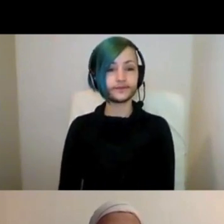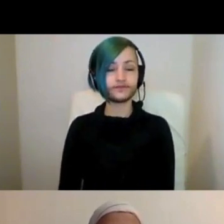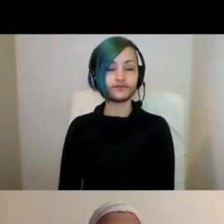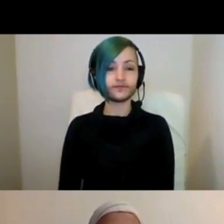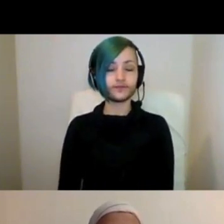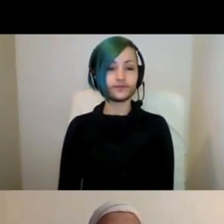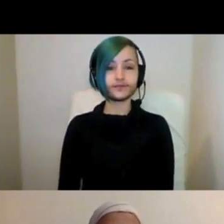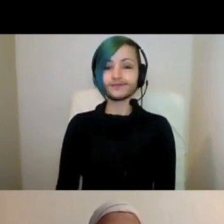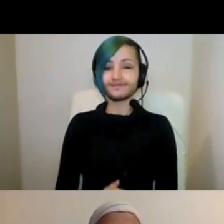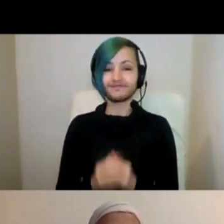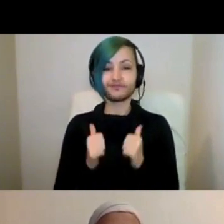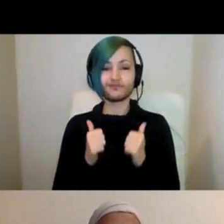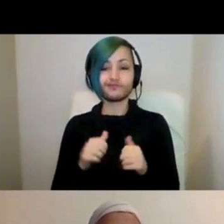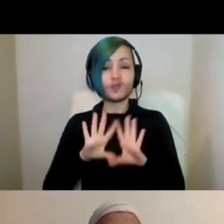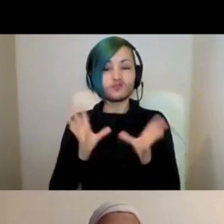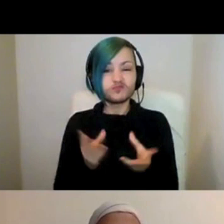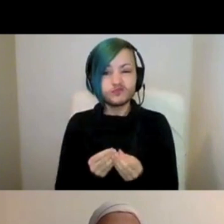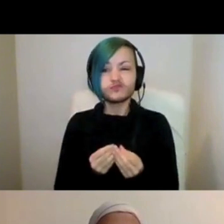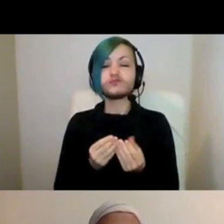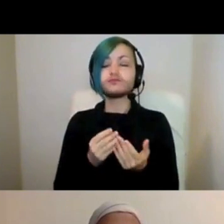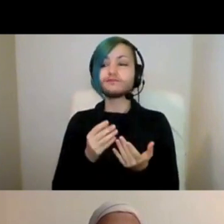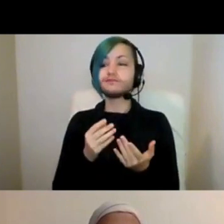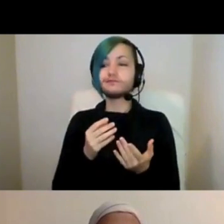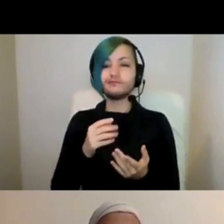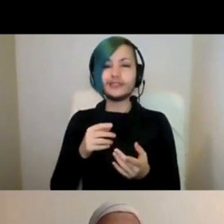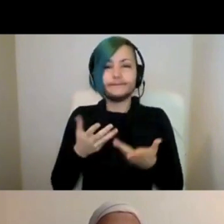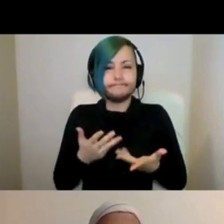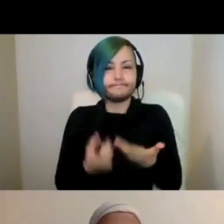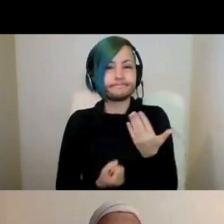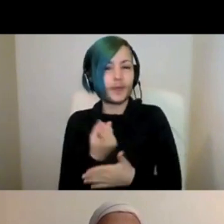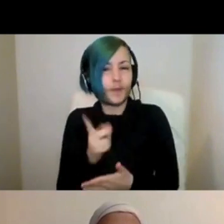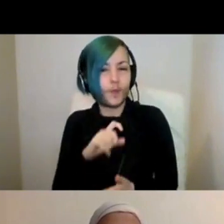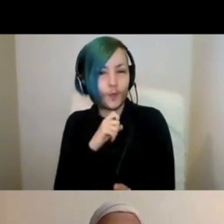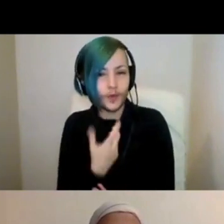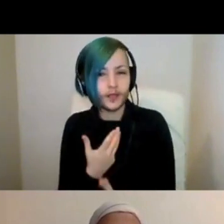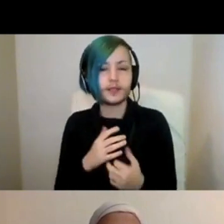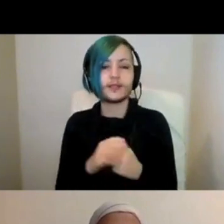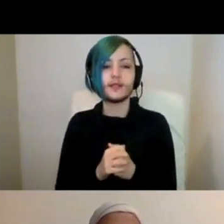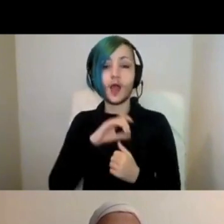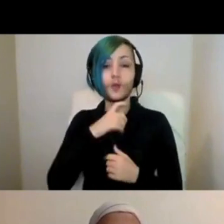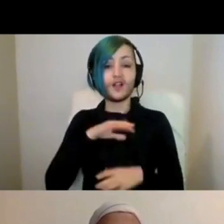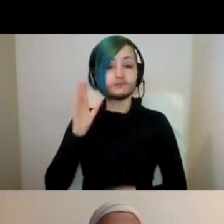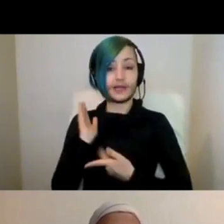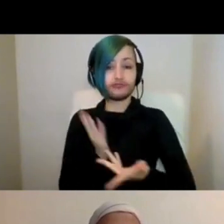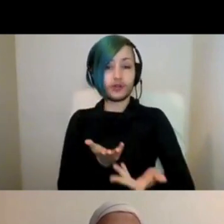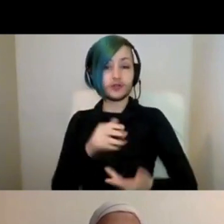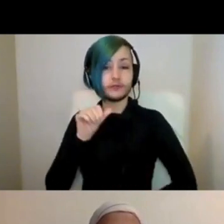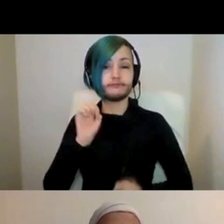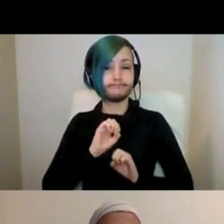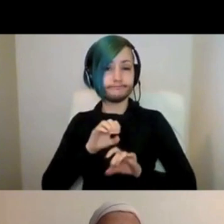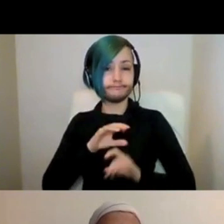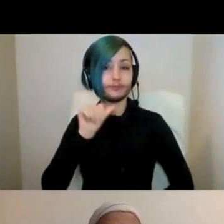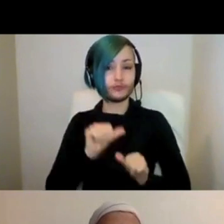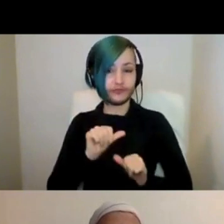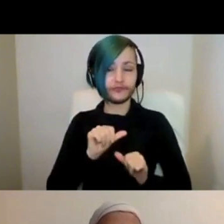you a brief overview of the structure for today, I'm going to finish giving a brief introduction and then pass over to